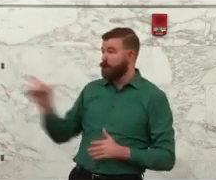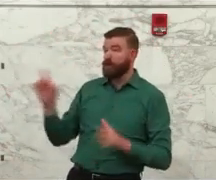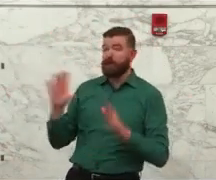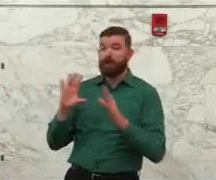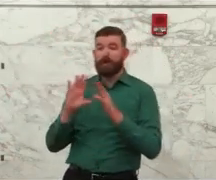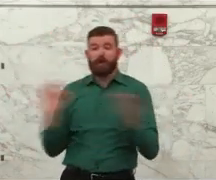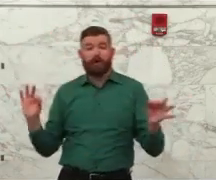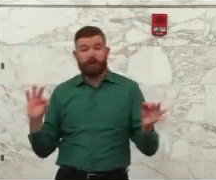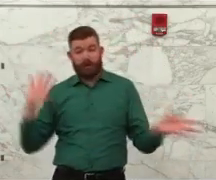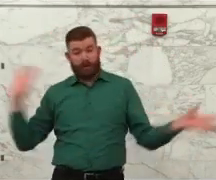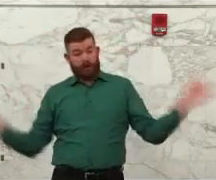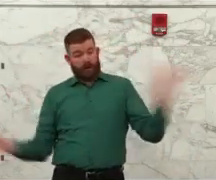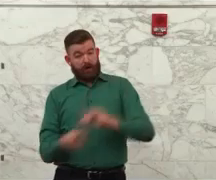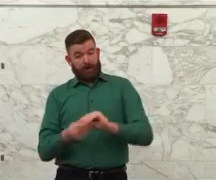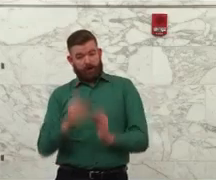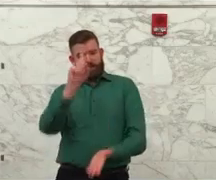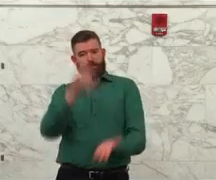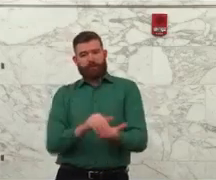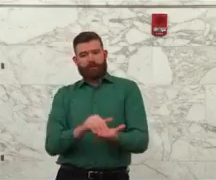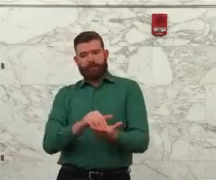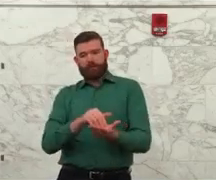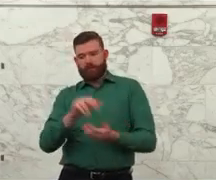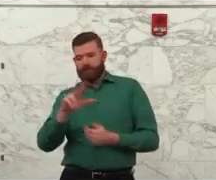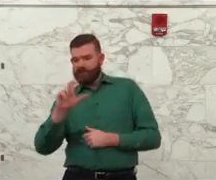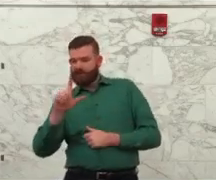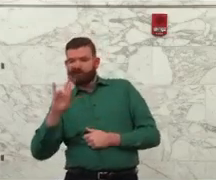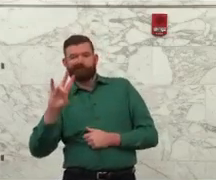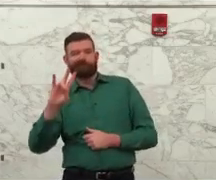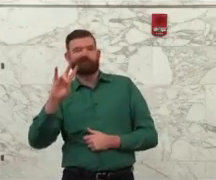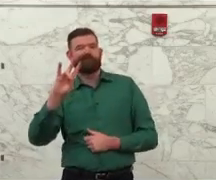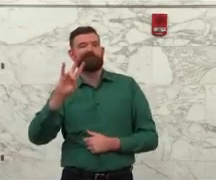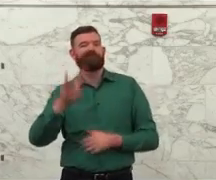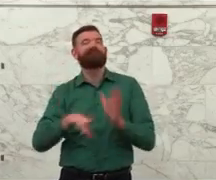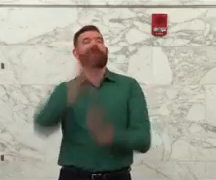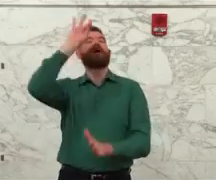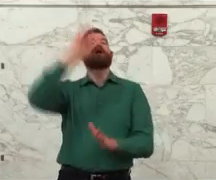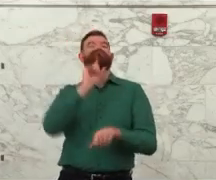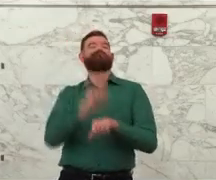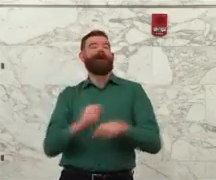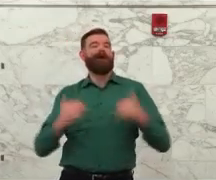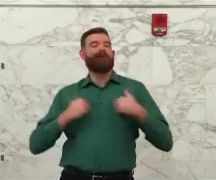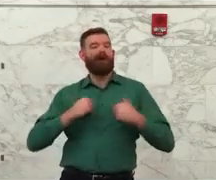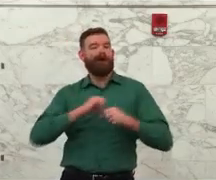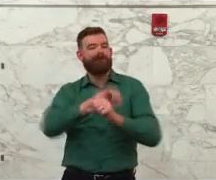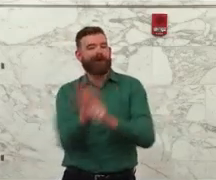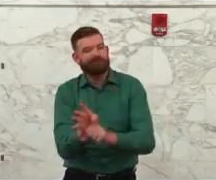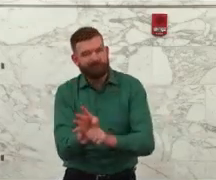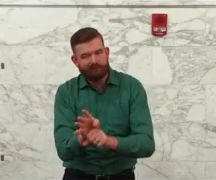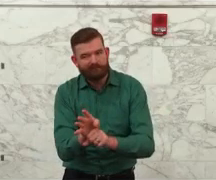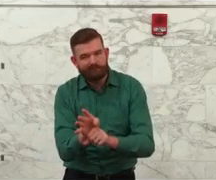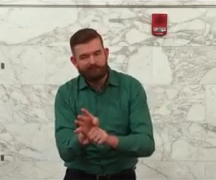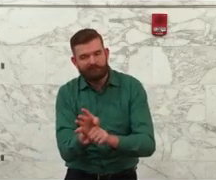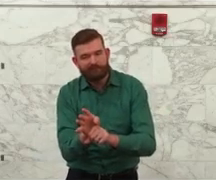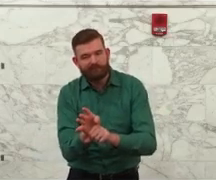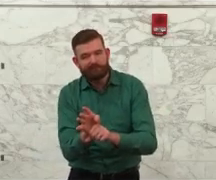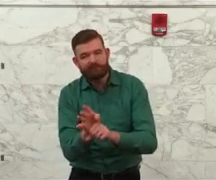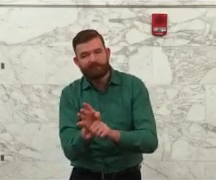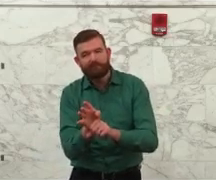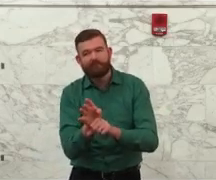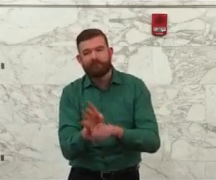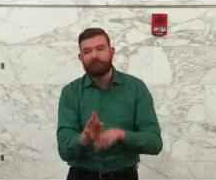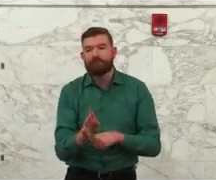of 1,327 cases in the state so far. Sadly, we have had 5 new